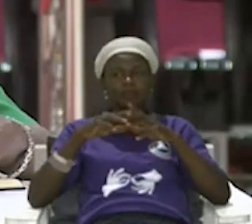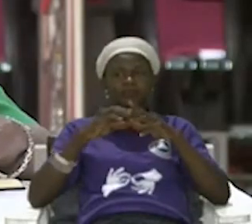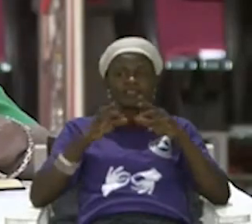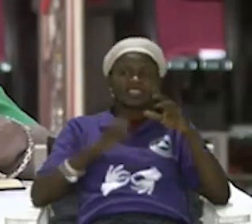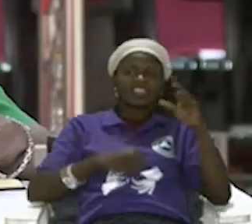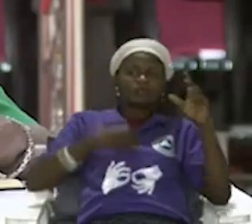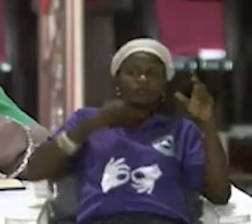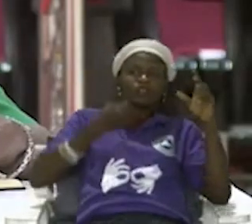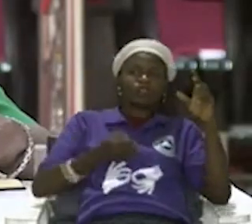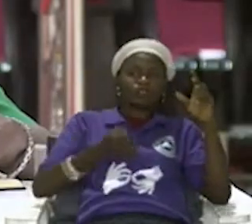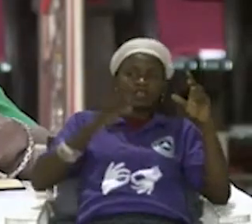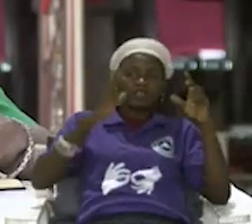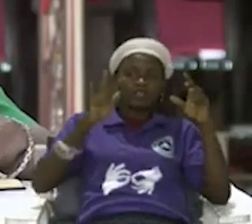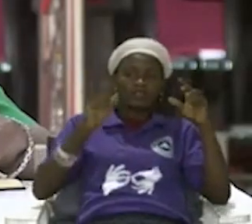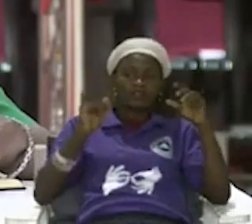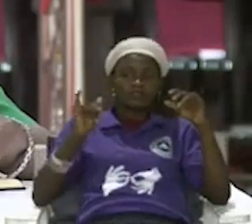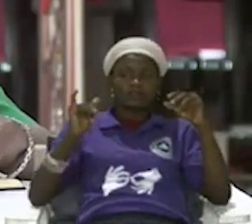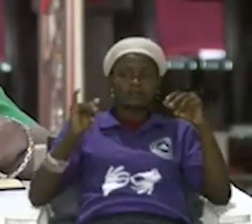emotionally,